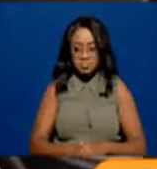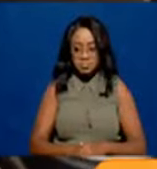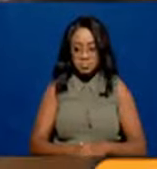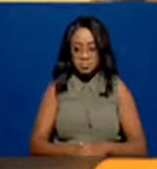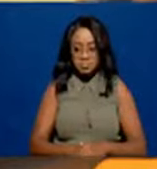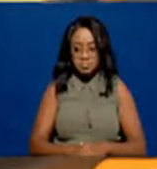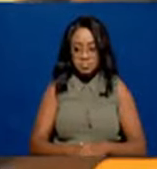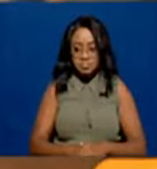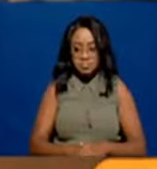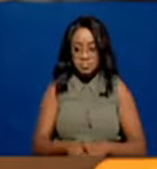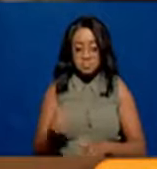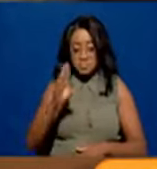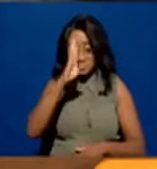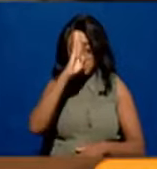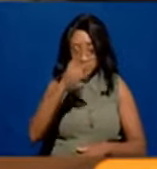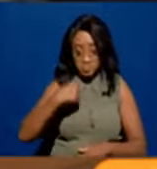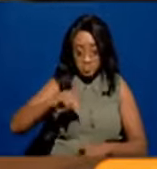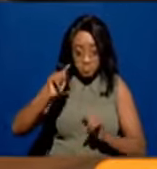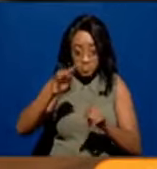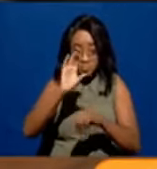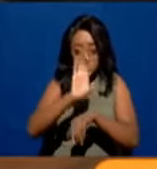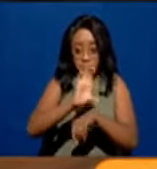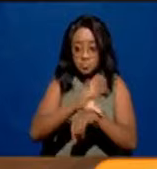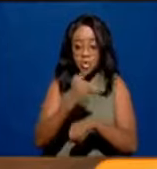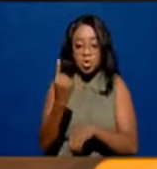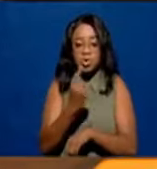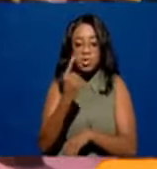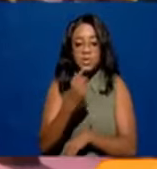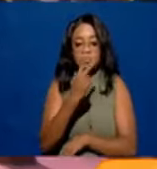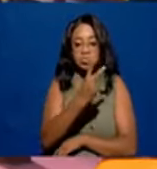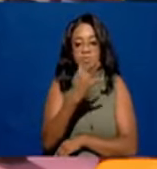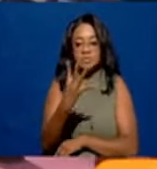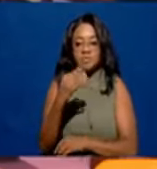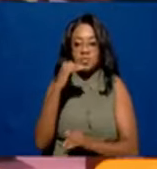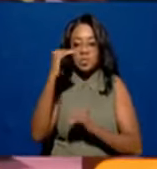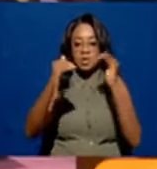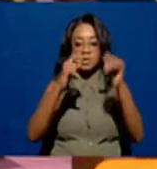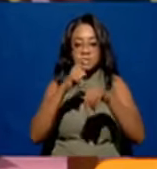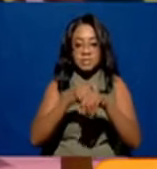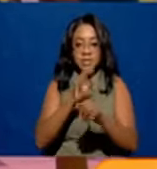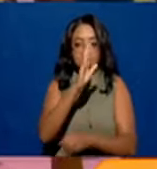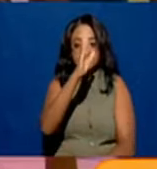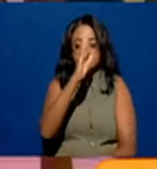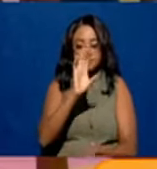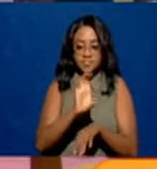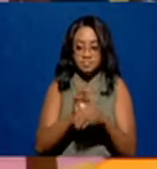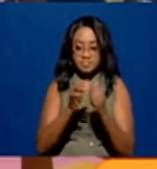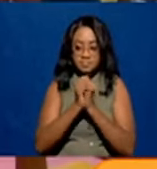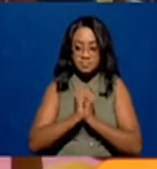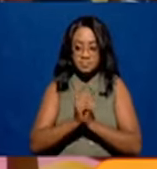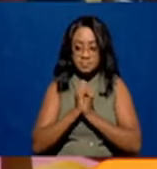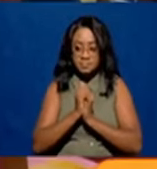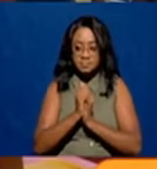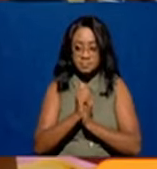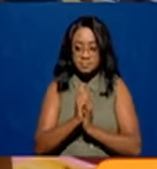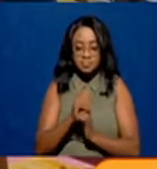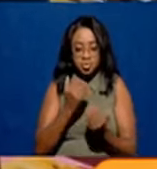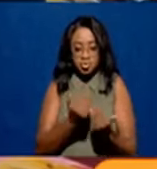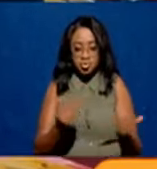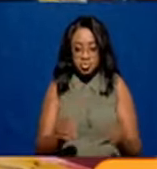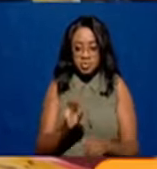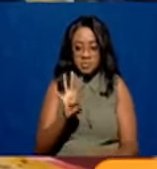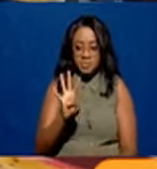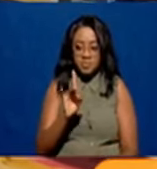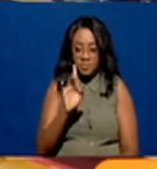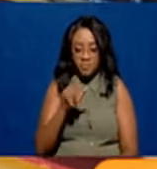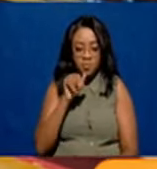At the Sunday Mass we attended, there were 24 adults at the 12 o'clock session, accompanied by just four children from